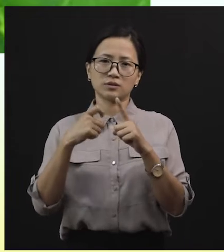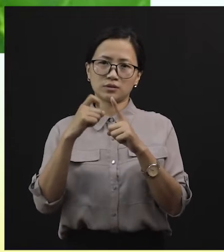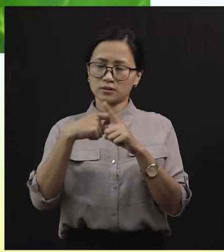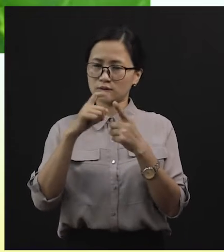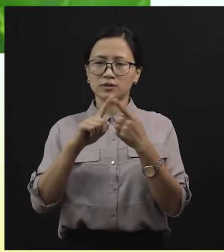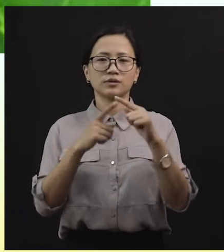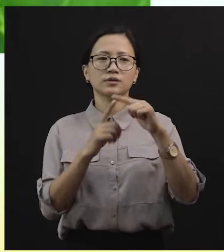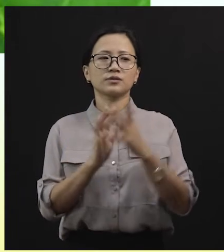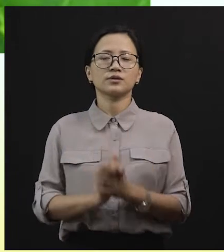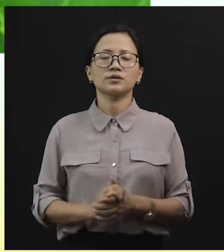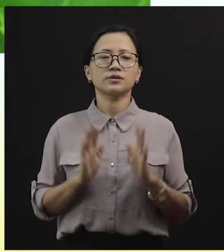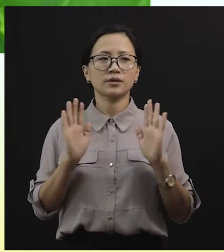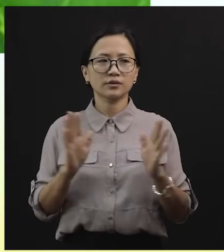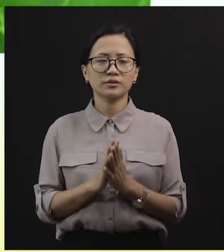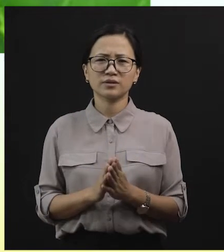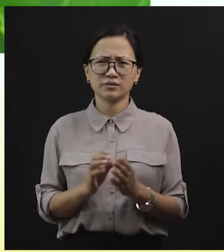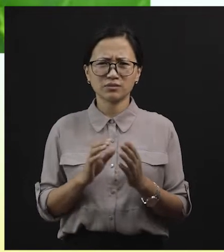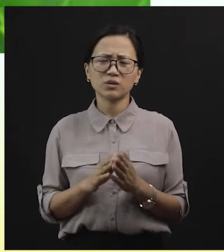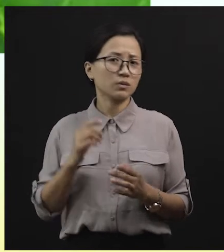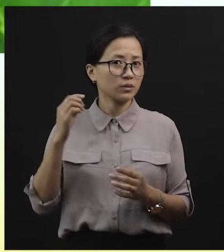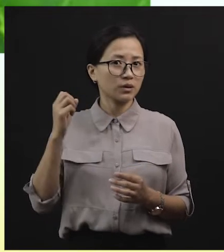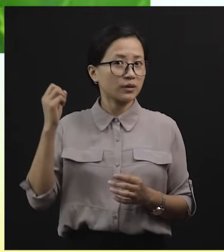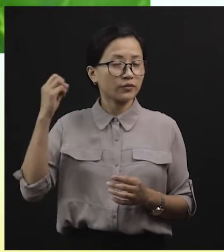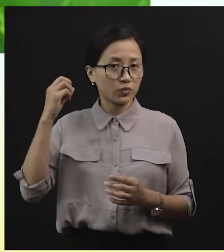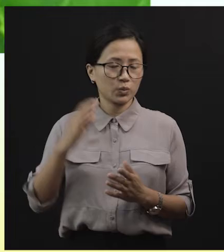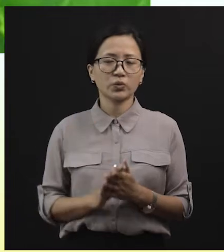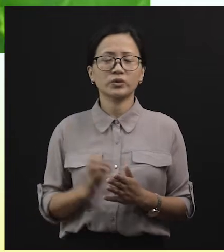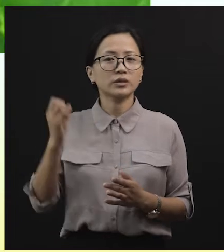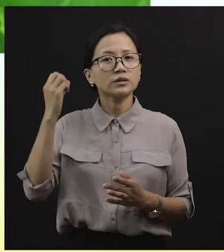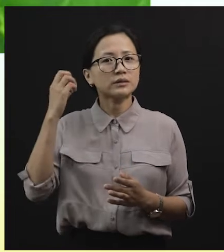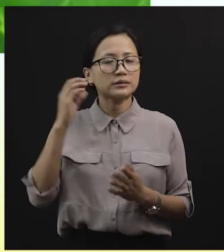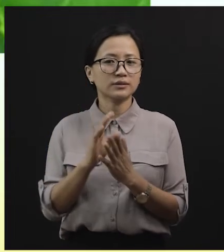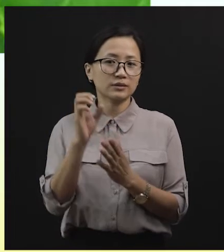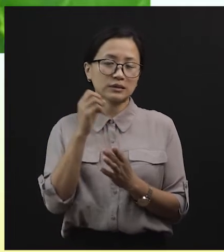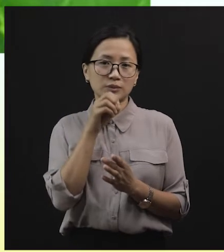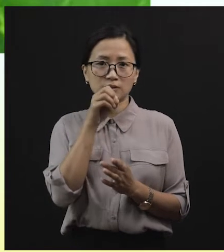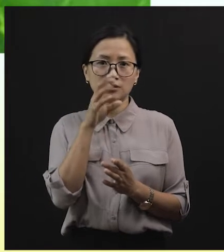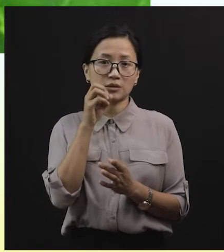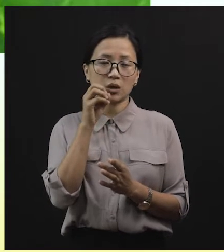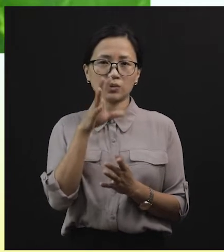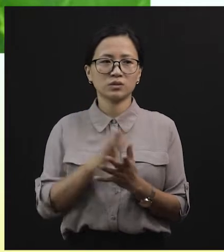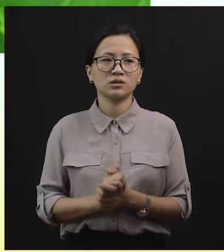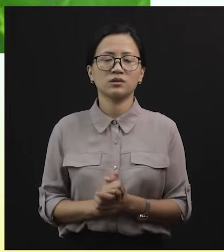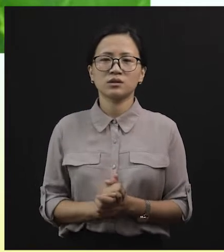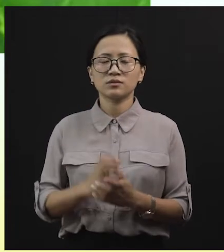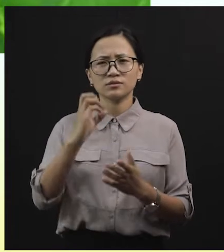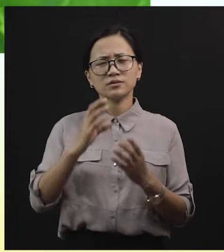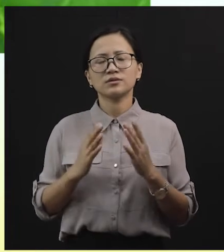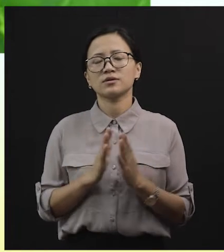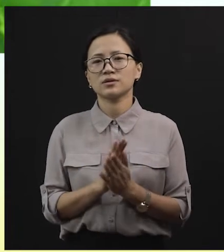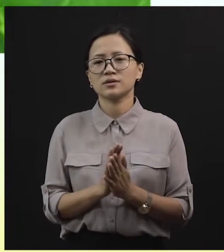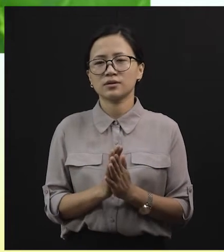cricket? Cricket is an insect, right? Here I have given a picture of a cricket. I hope you all have seen a cricket,